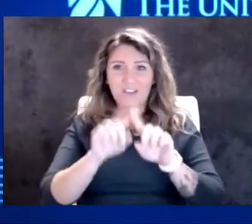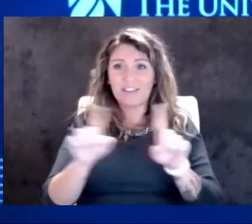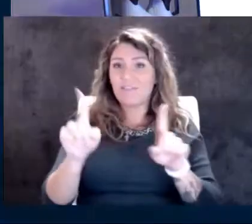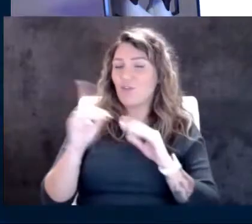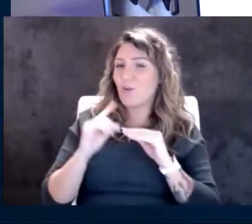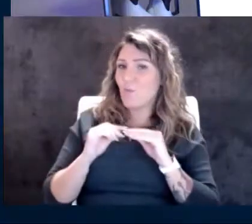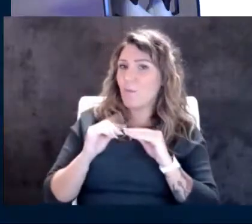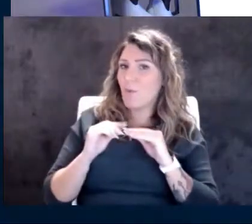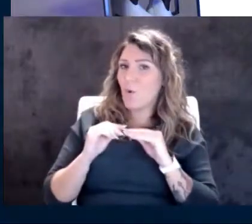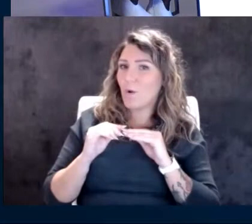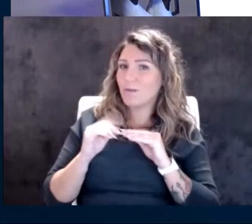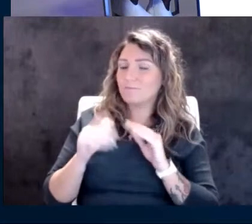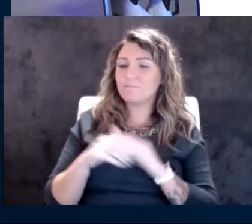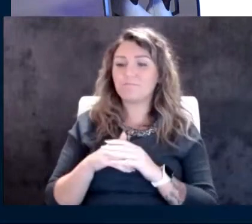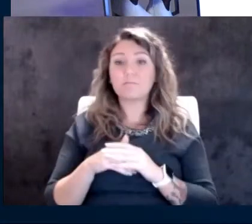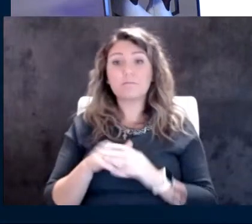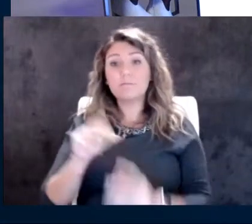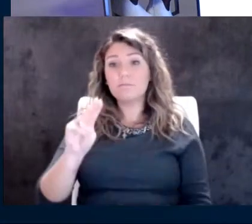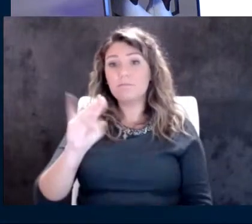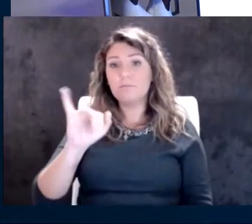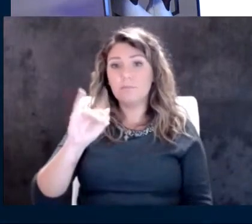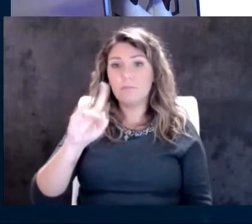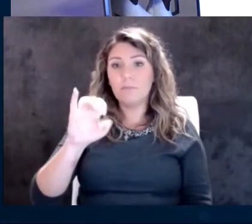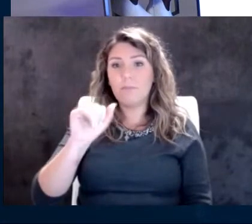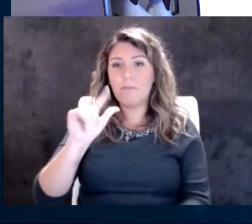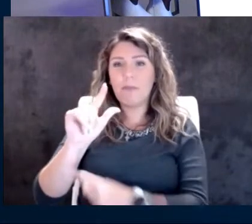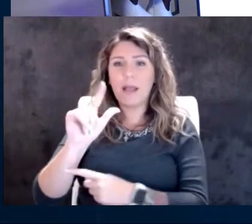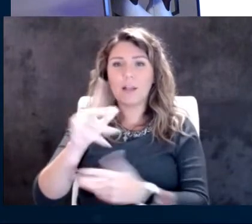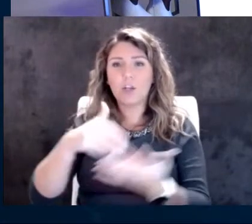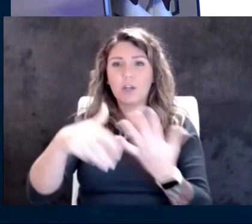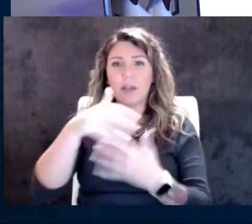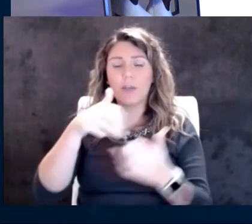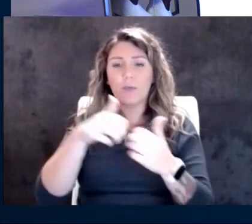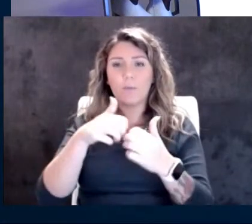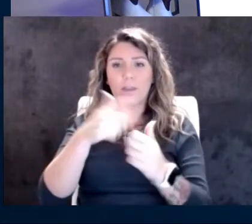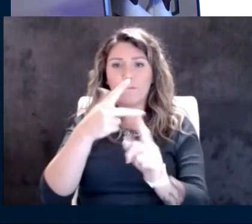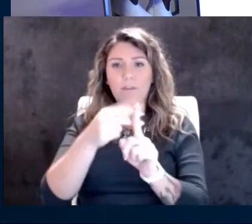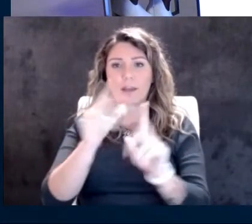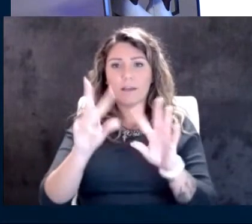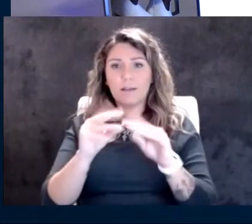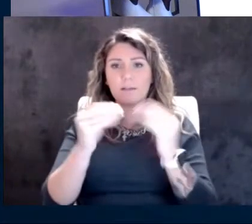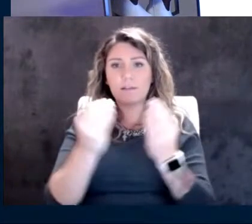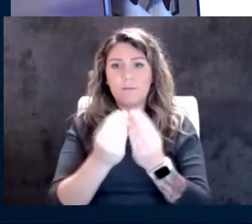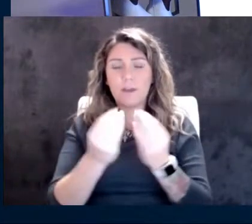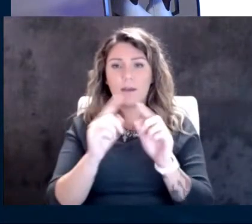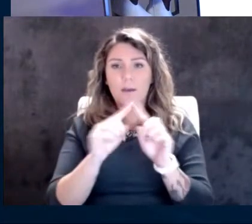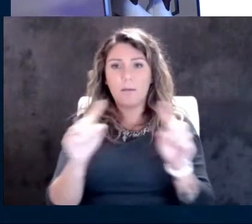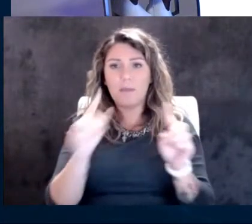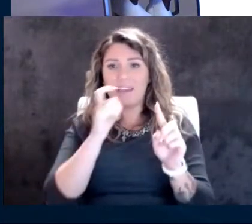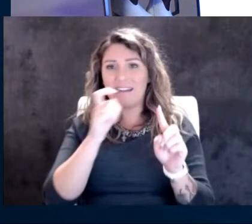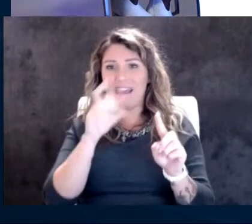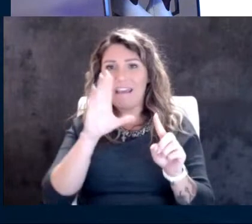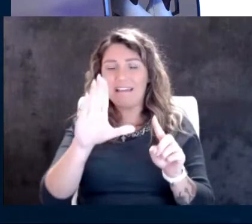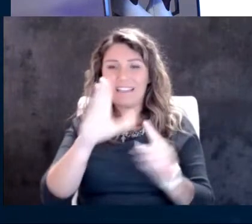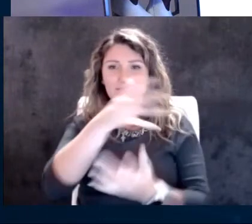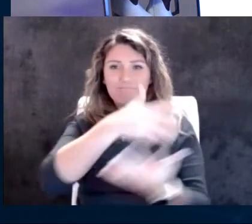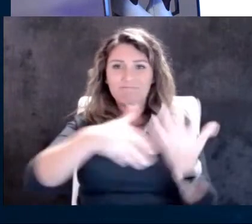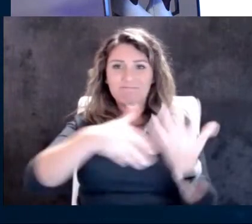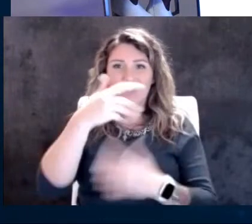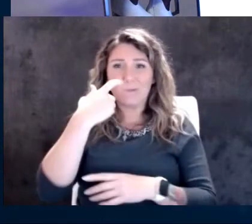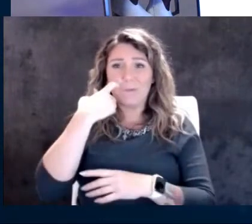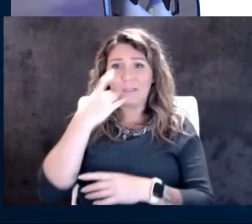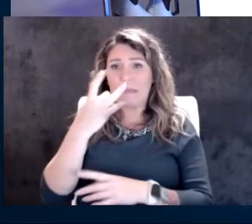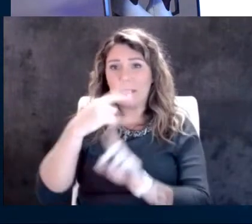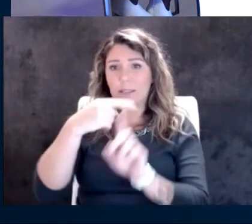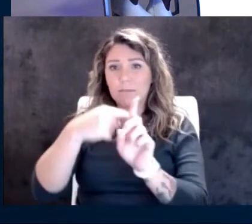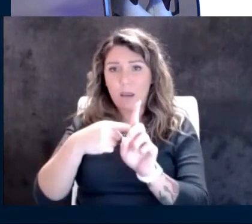question. So Michael says, if gathering with vaccinated family, but he has not been in his circle for the past 18 months, should